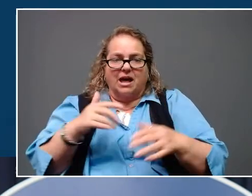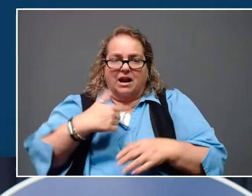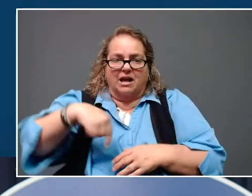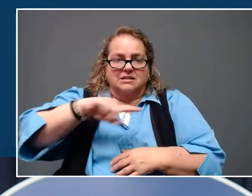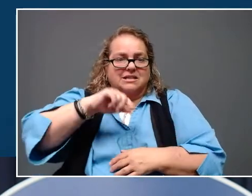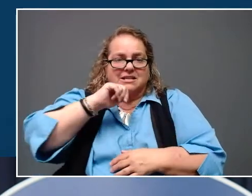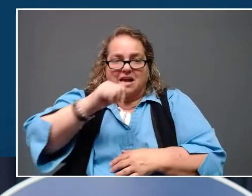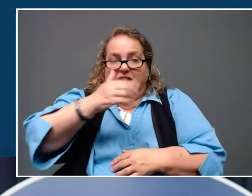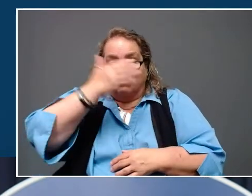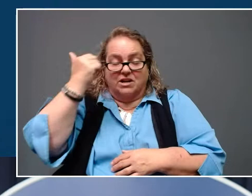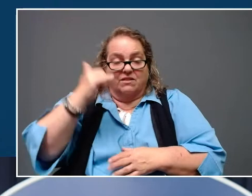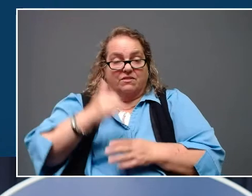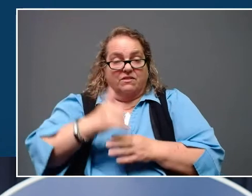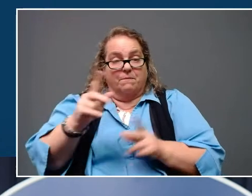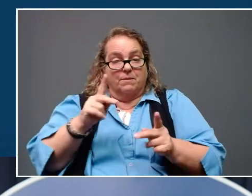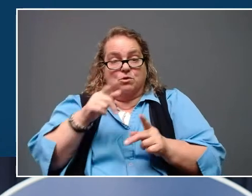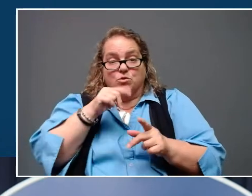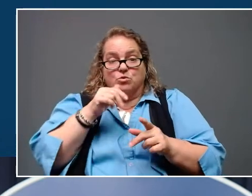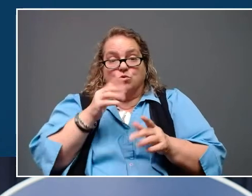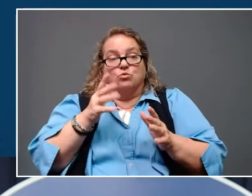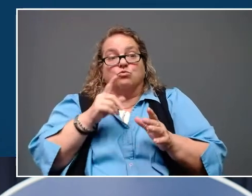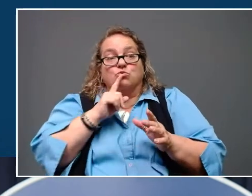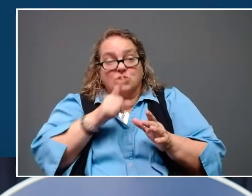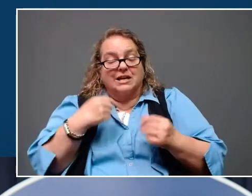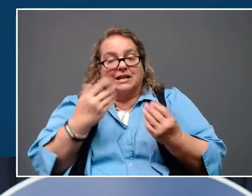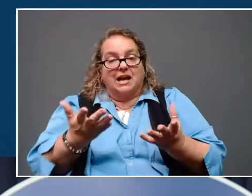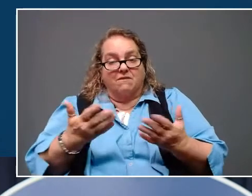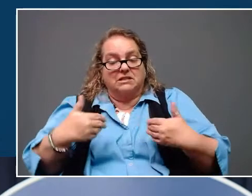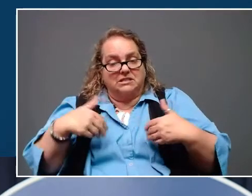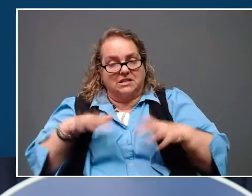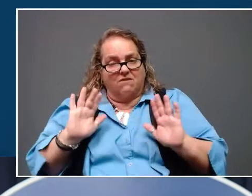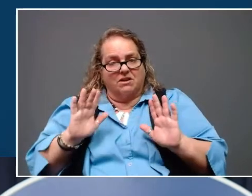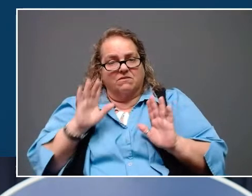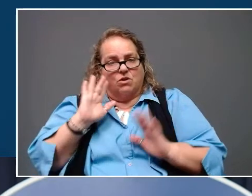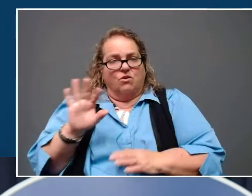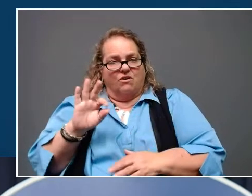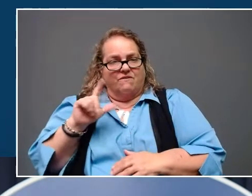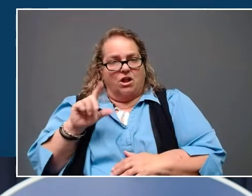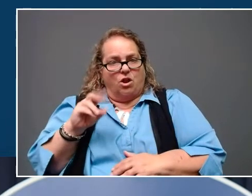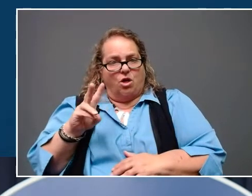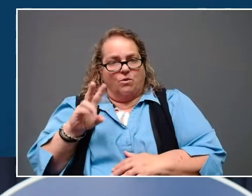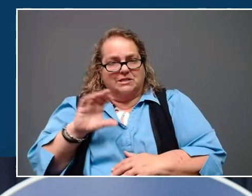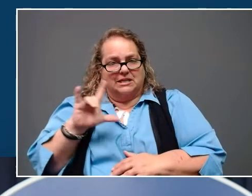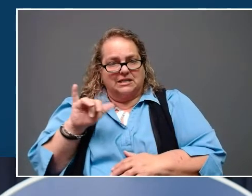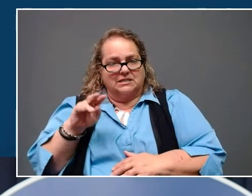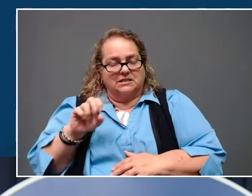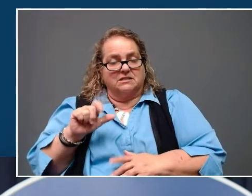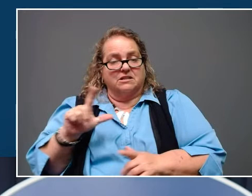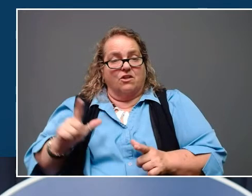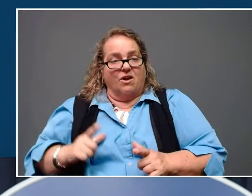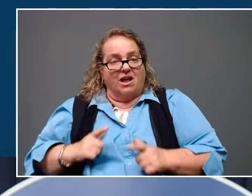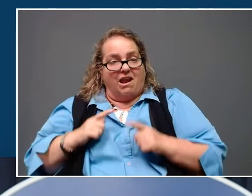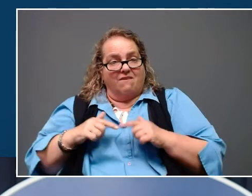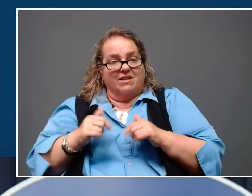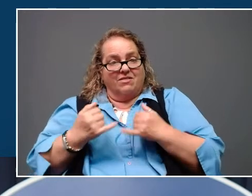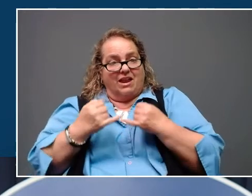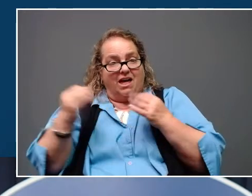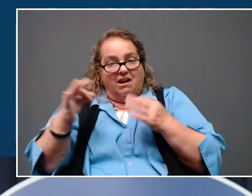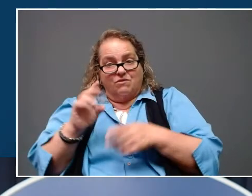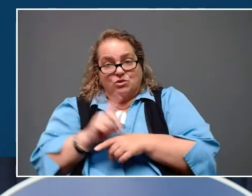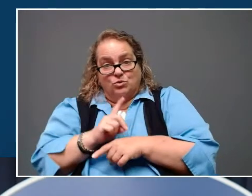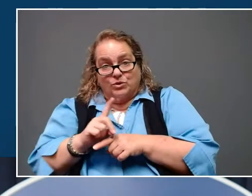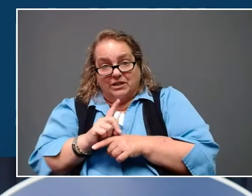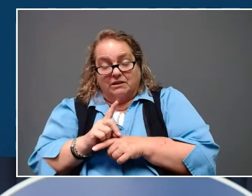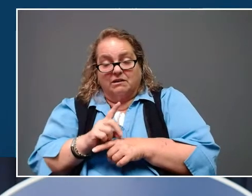ultimate sacrifice for their fellow citizens, those who gave their life in the line of duty, and the families who love and miss